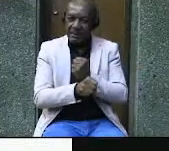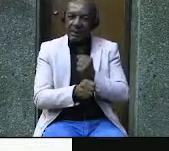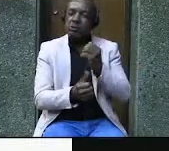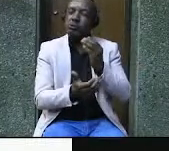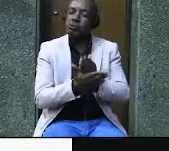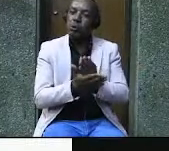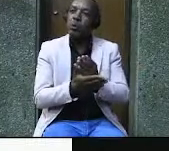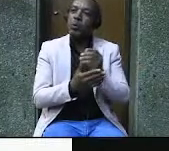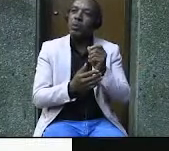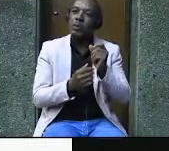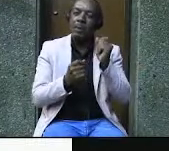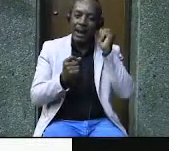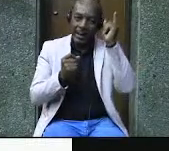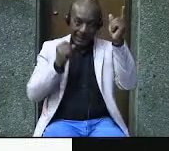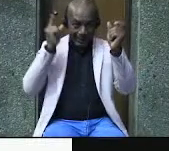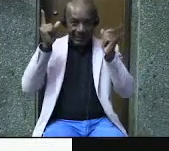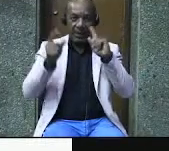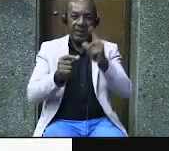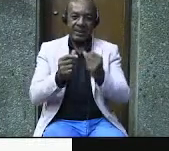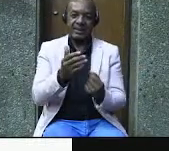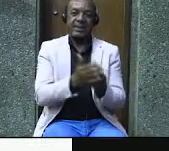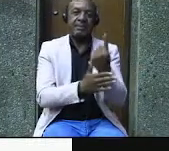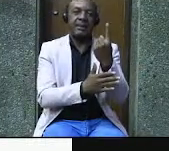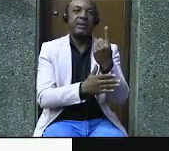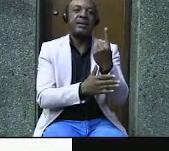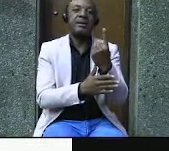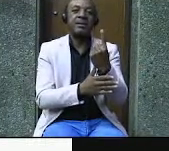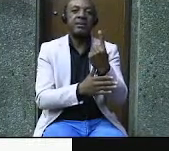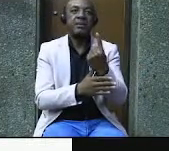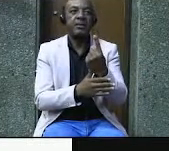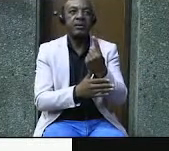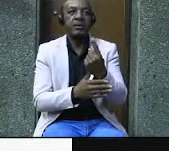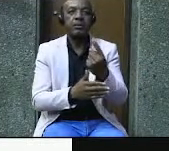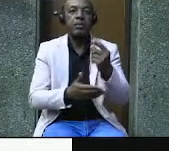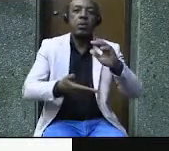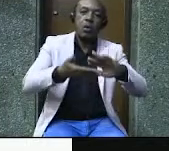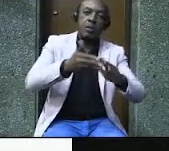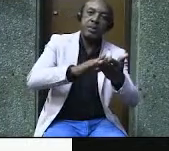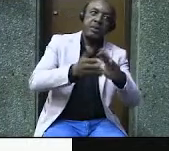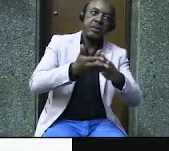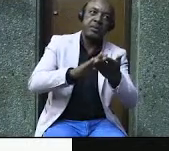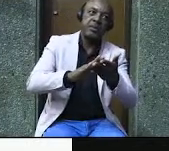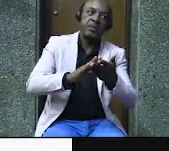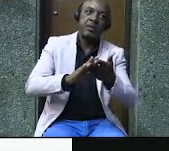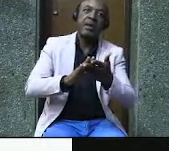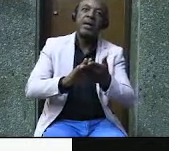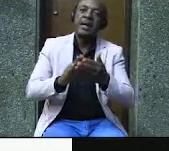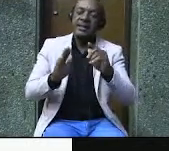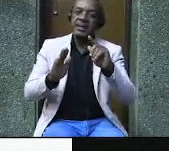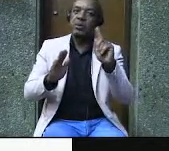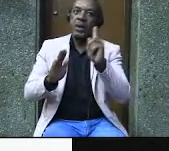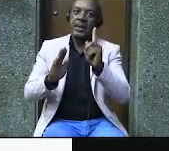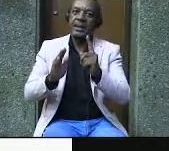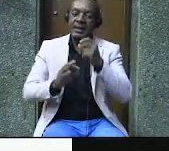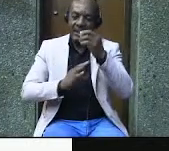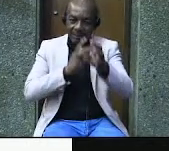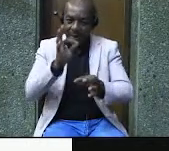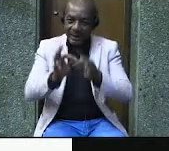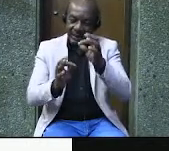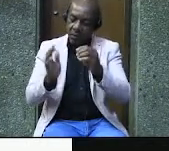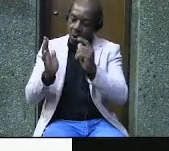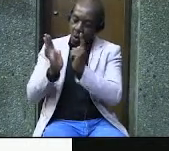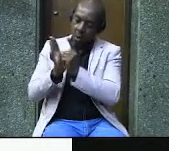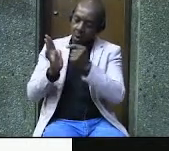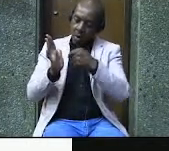is also the aspect of public interest that this bill addresses itself to. Now,